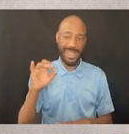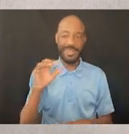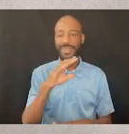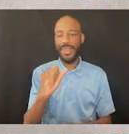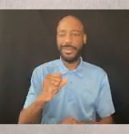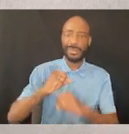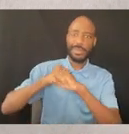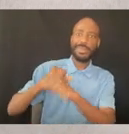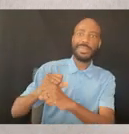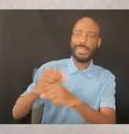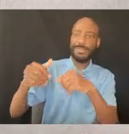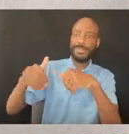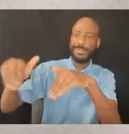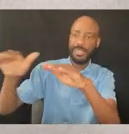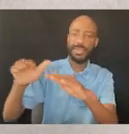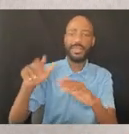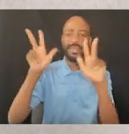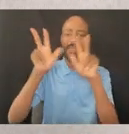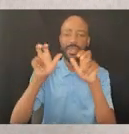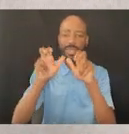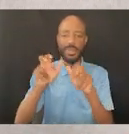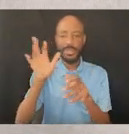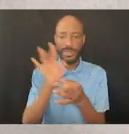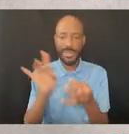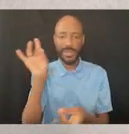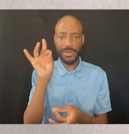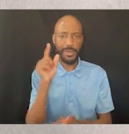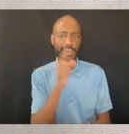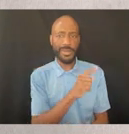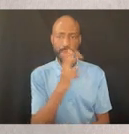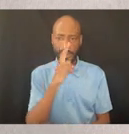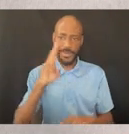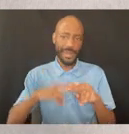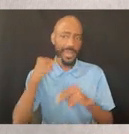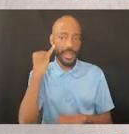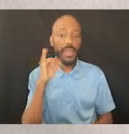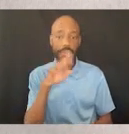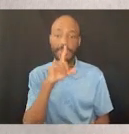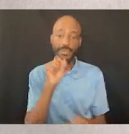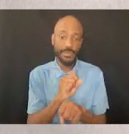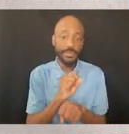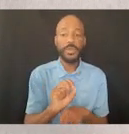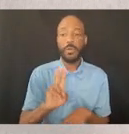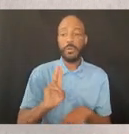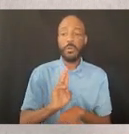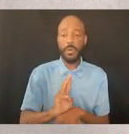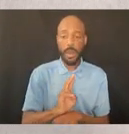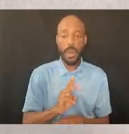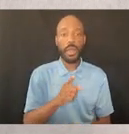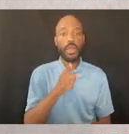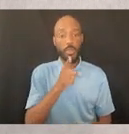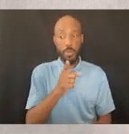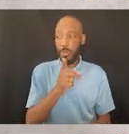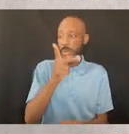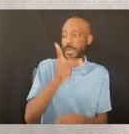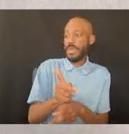It's also a fun idea that you have something, if you were genuinely to wear this, something that would peculiarly keep people